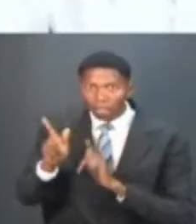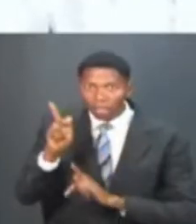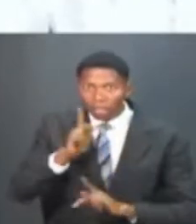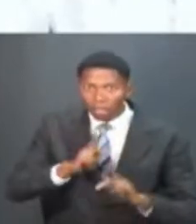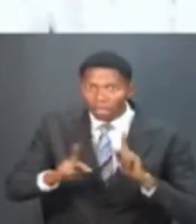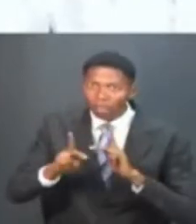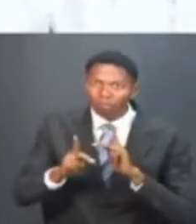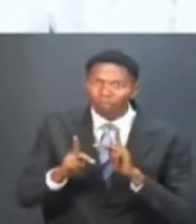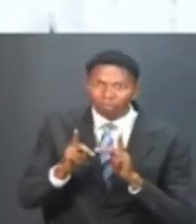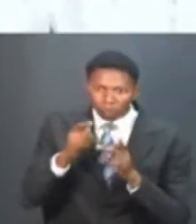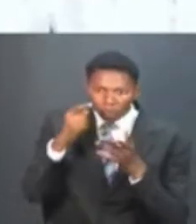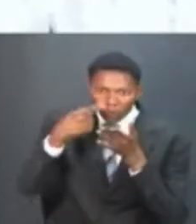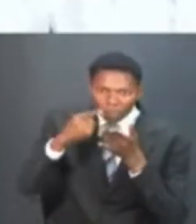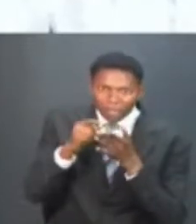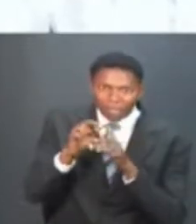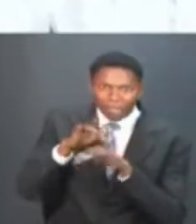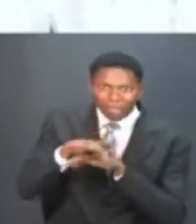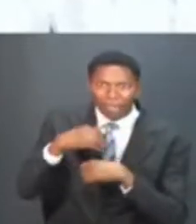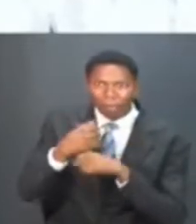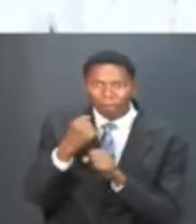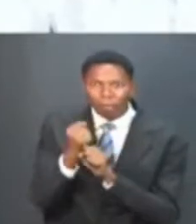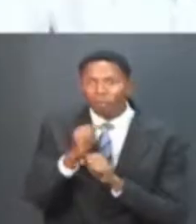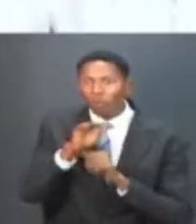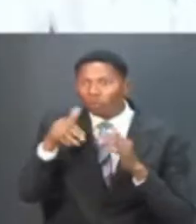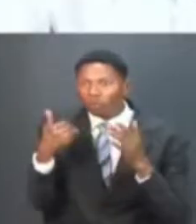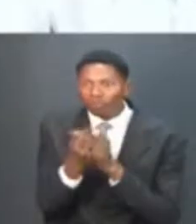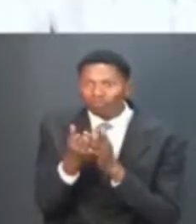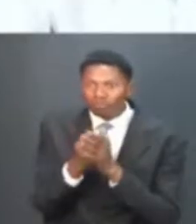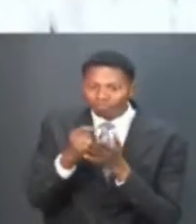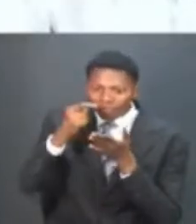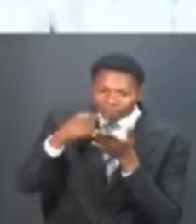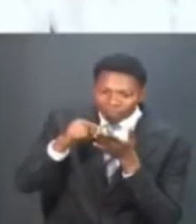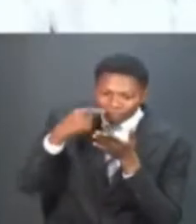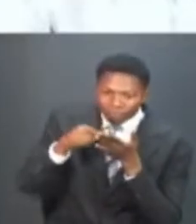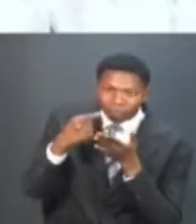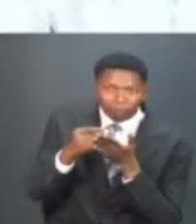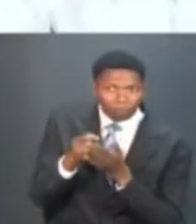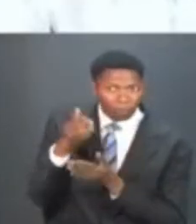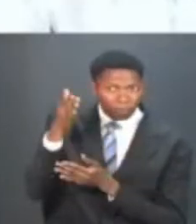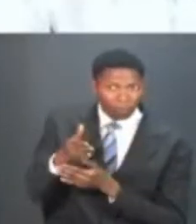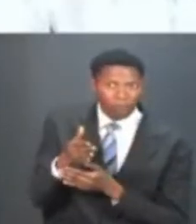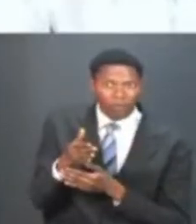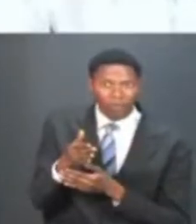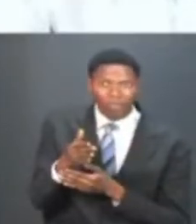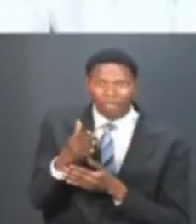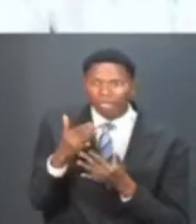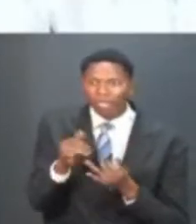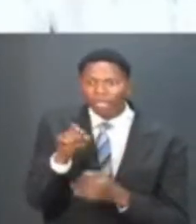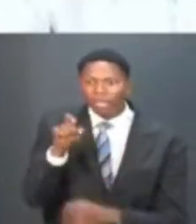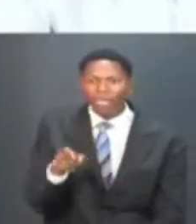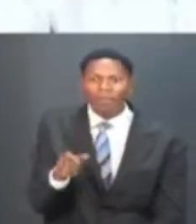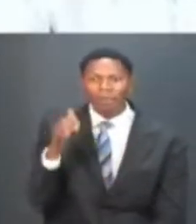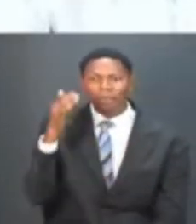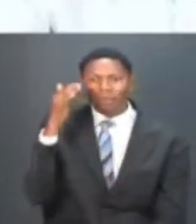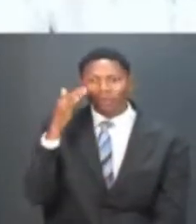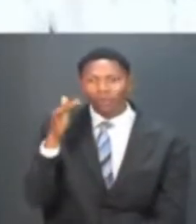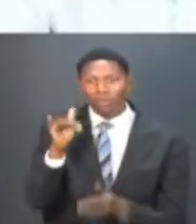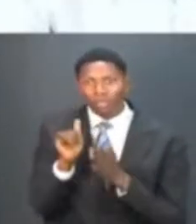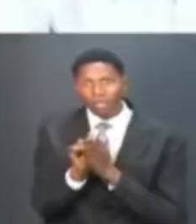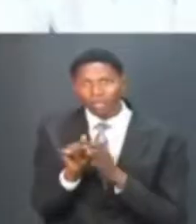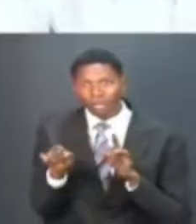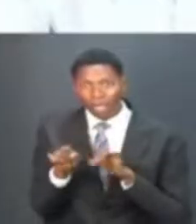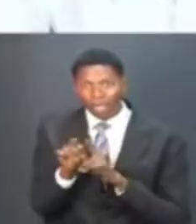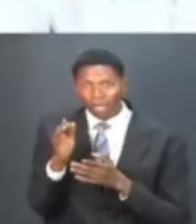early and make the screening services accessible. It is instructive to note, Mr. Speaker, that while